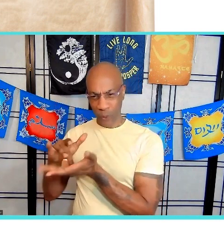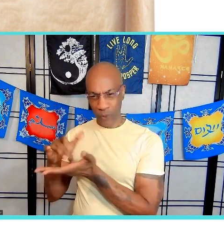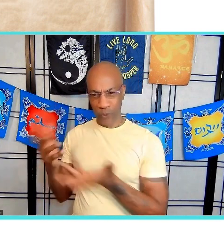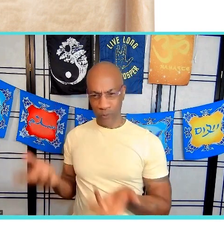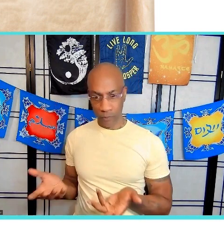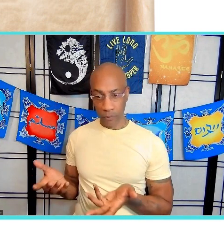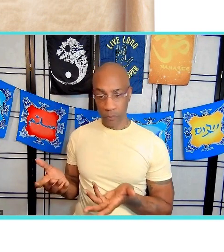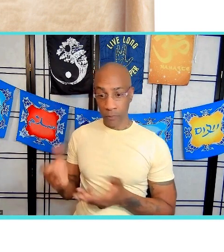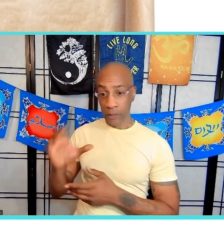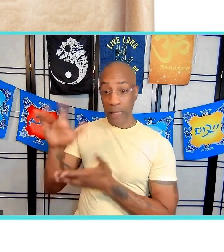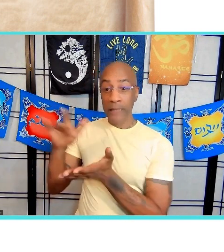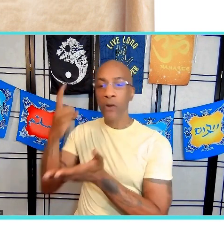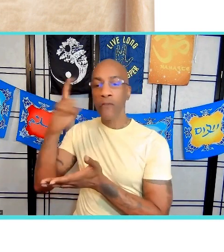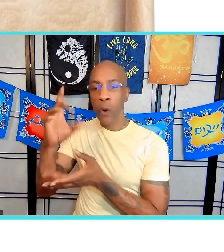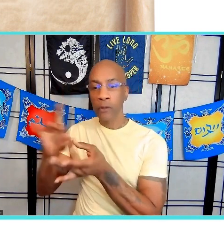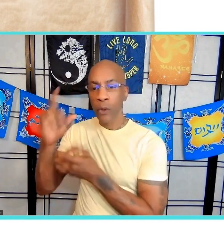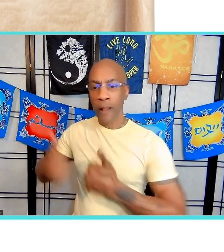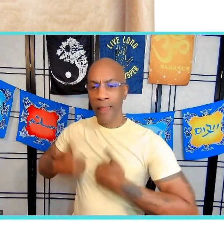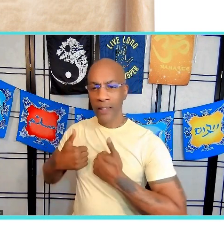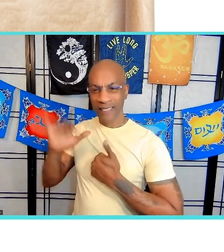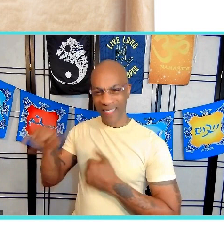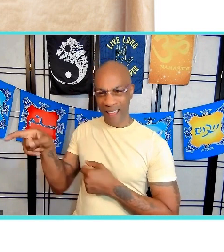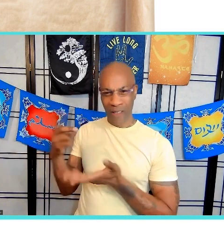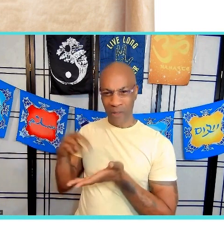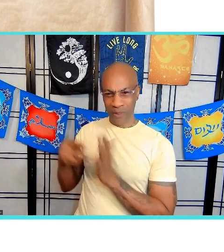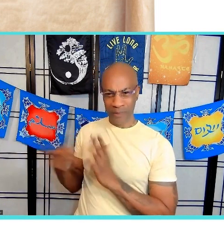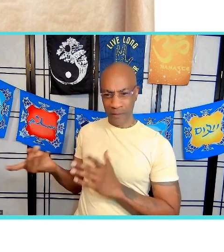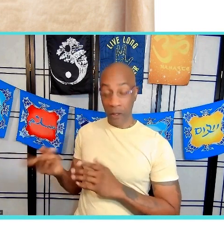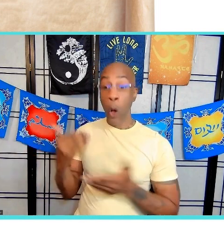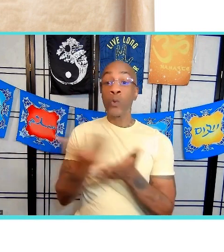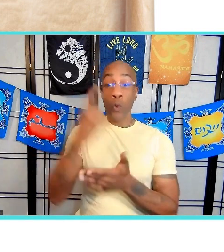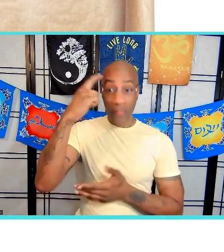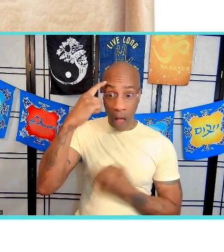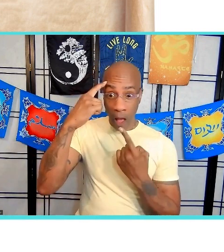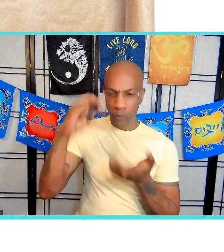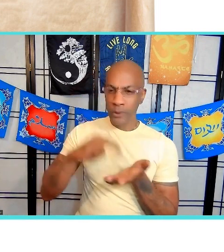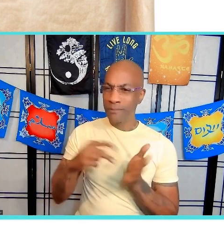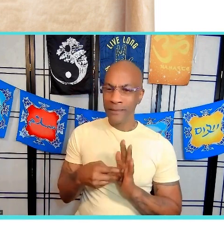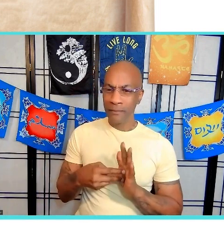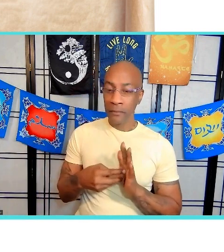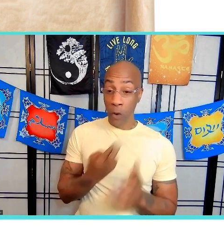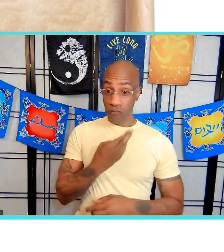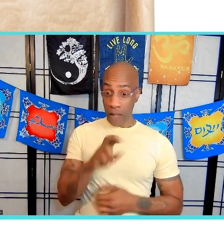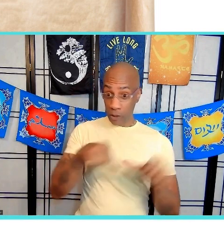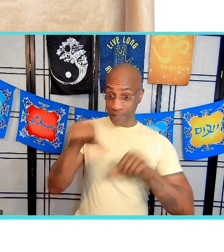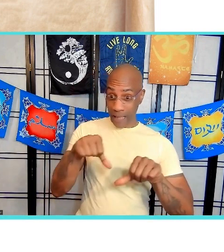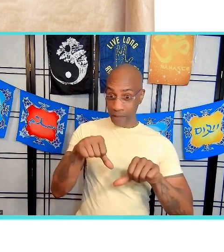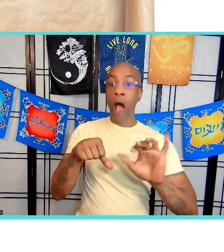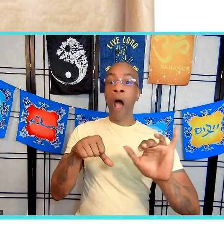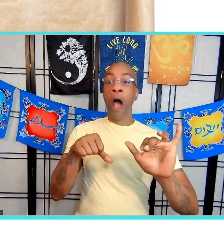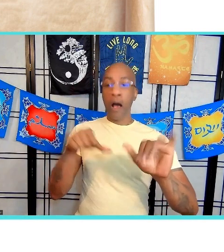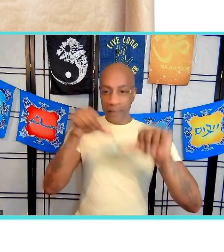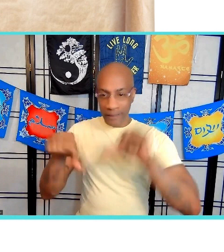center? Well, what about what is centers for spiritual living? What is that? What does that even mean? Or new thought, or